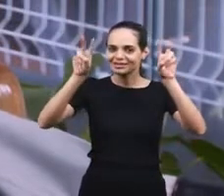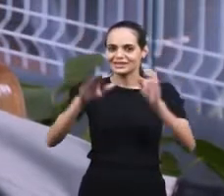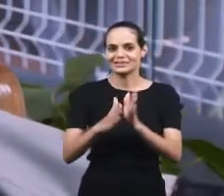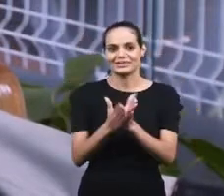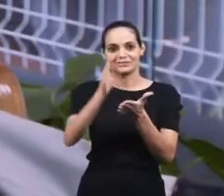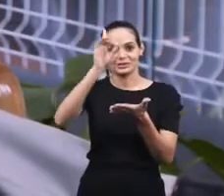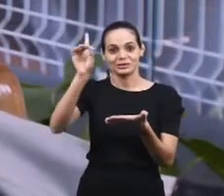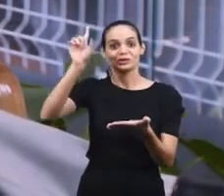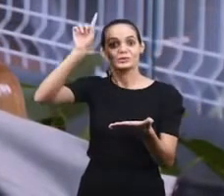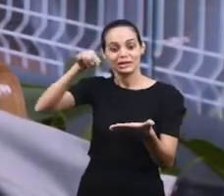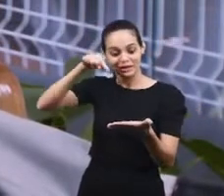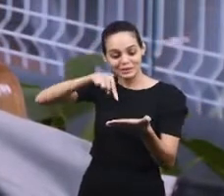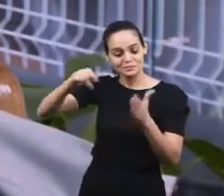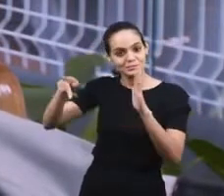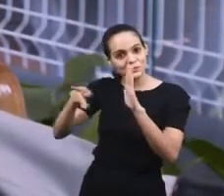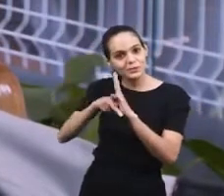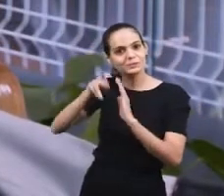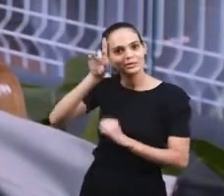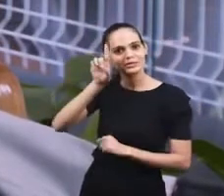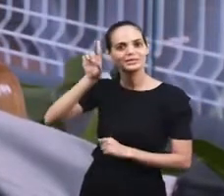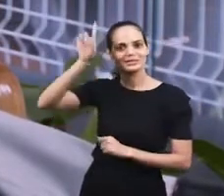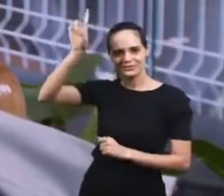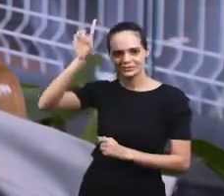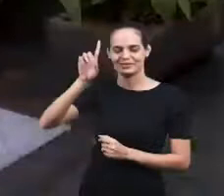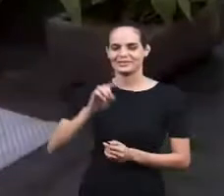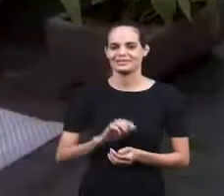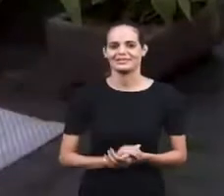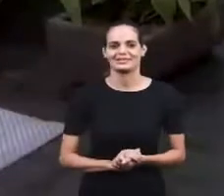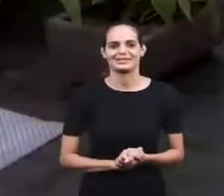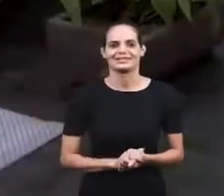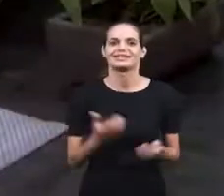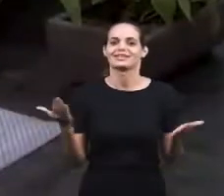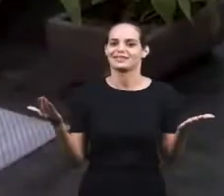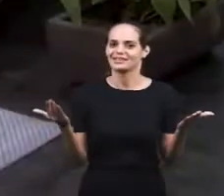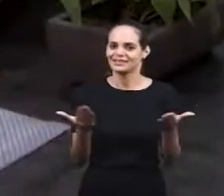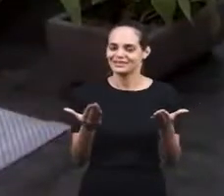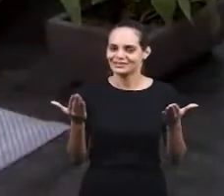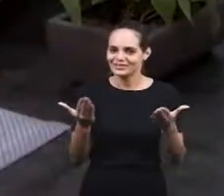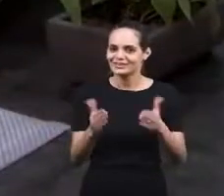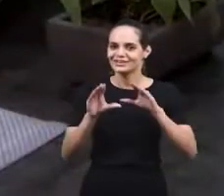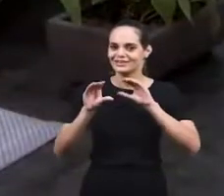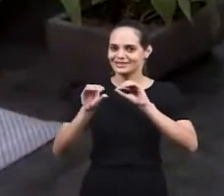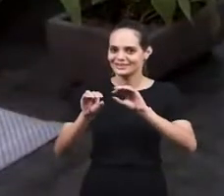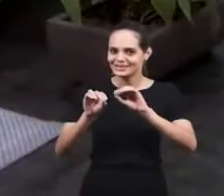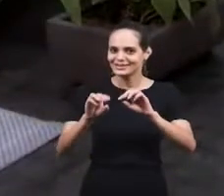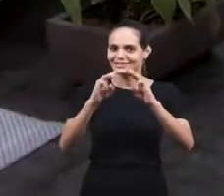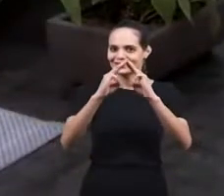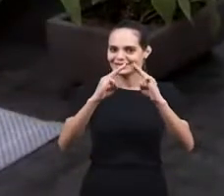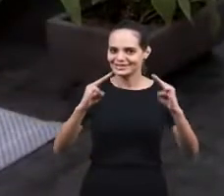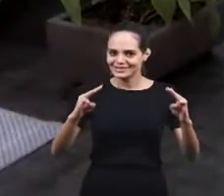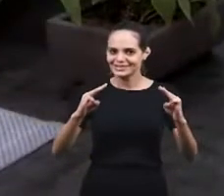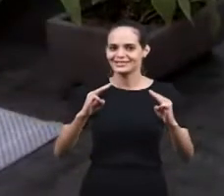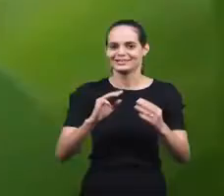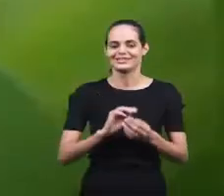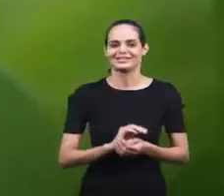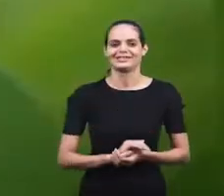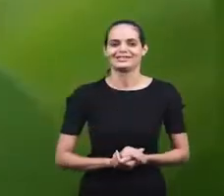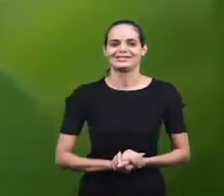approach the theme, the Bible and is the Word of God. Now let's watch the lessons from the Manain.